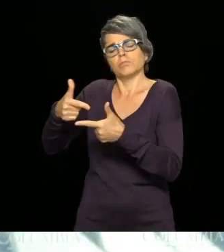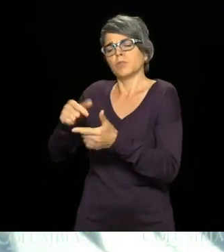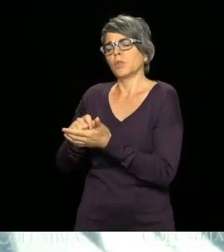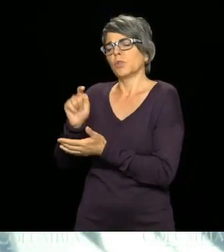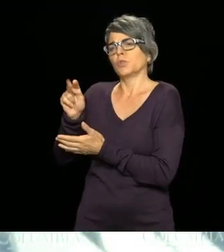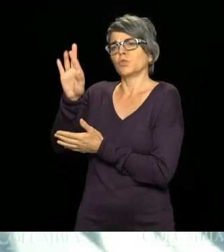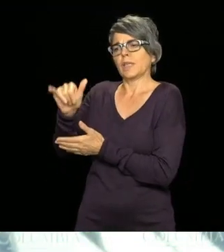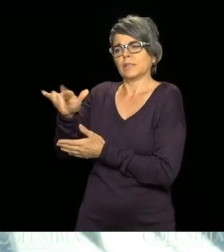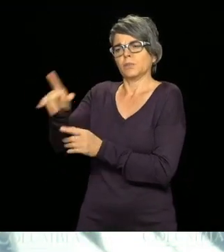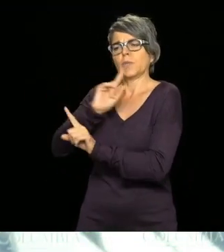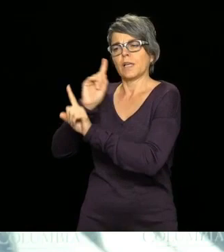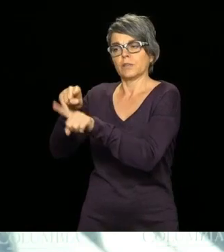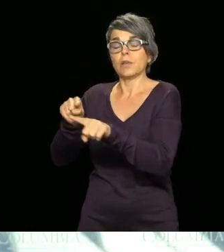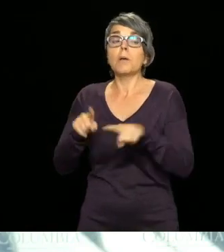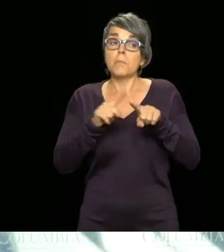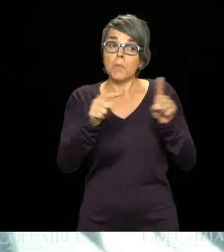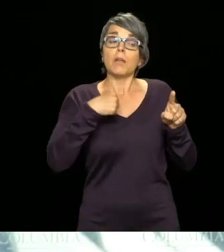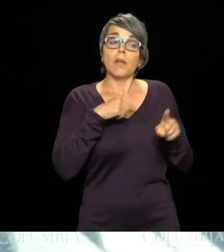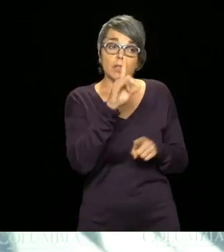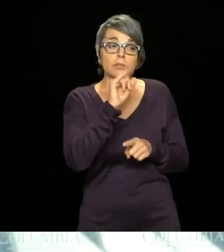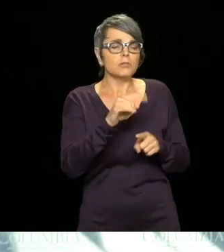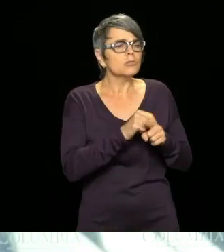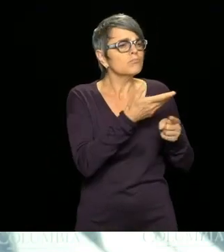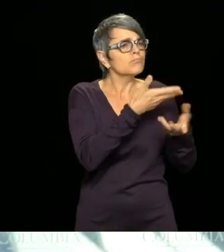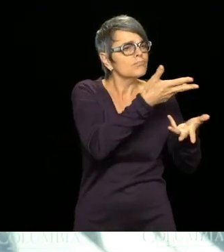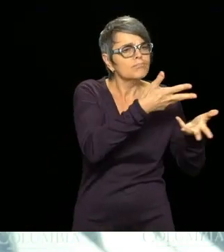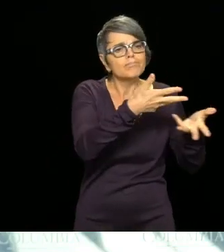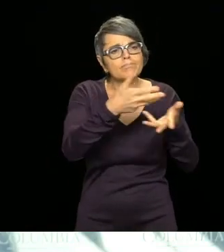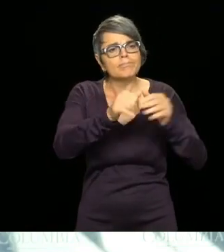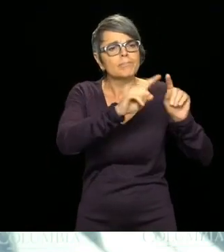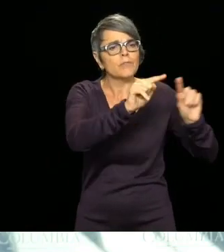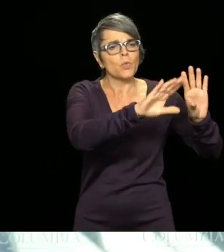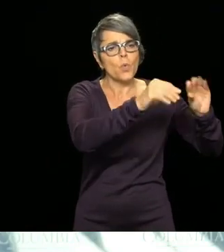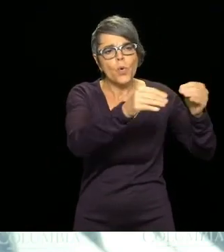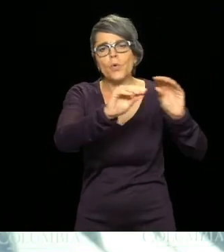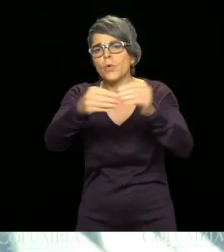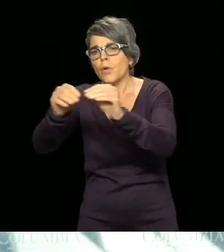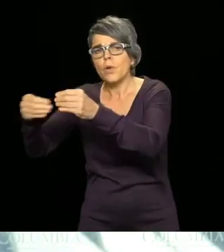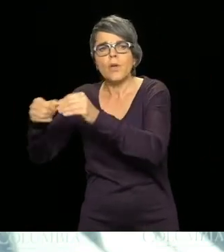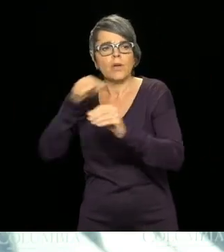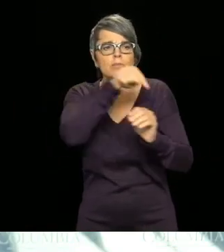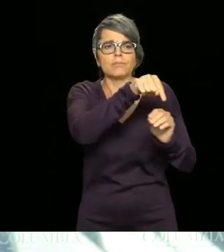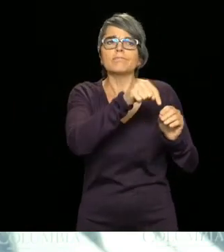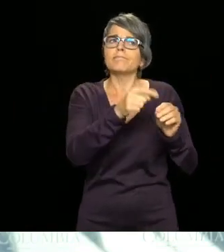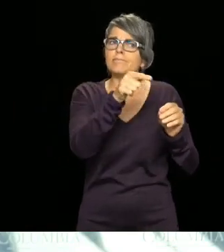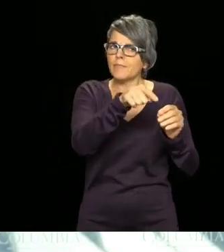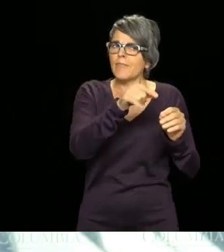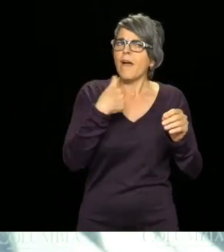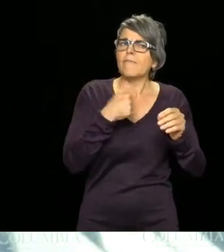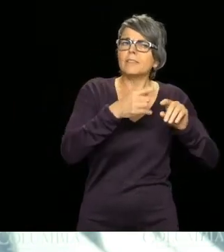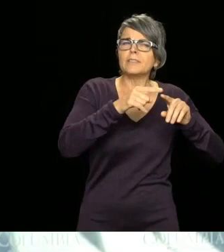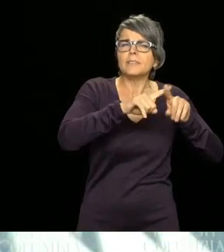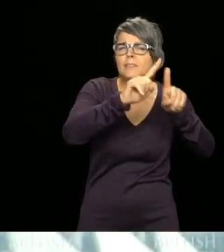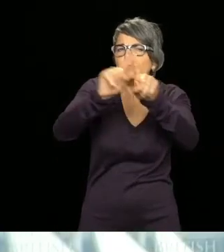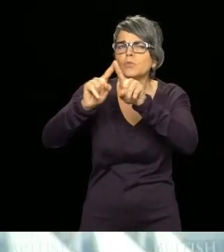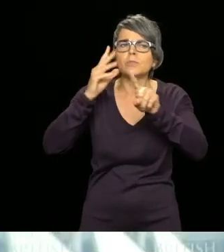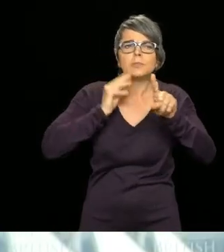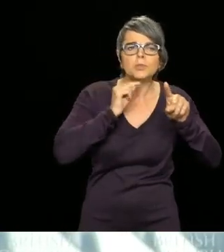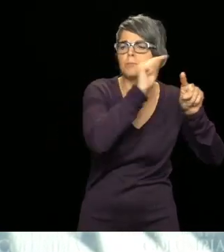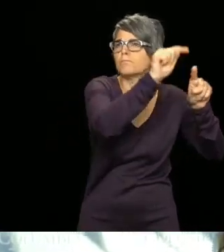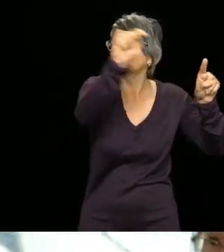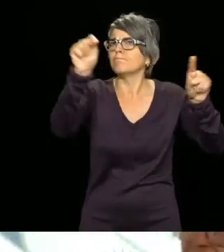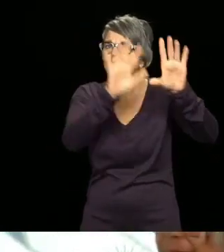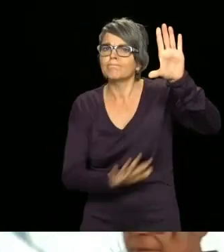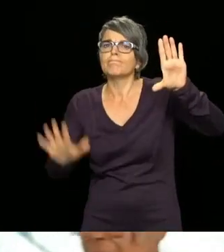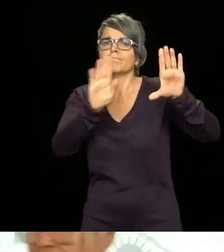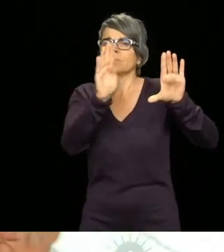spoken with a number of organizations and they have reported different experiences around the province, but I think I'll let Tracy speak to that question.